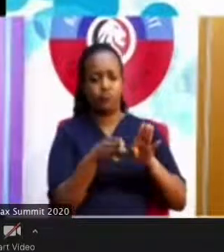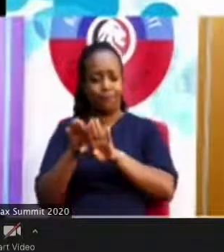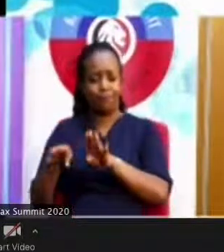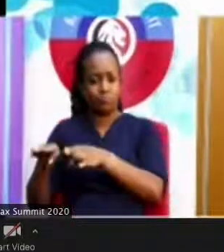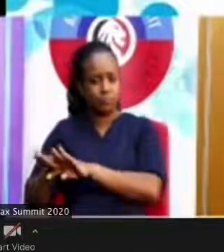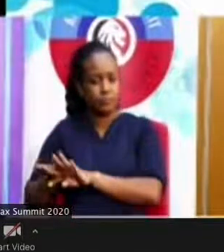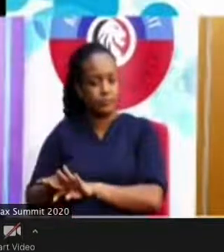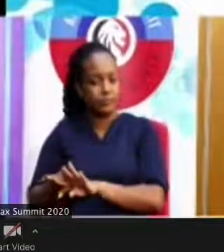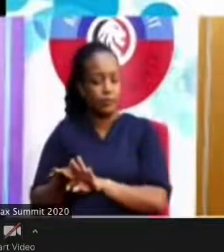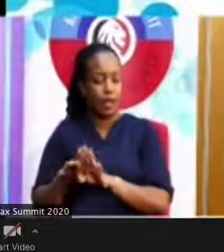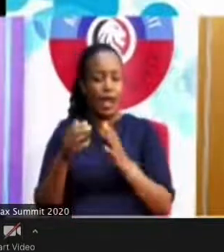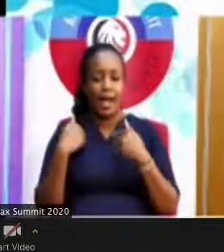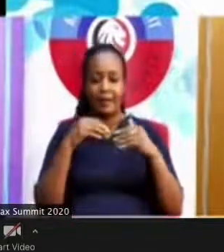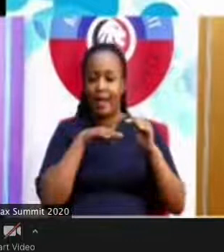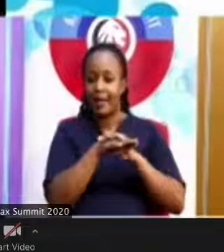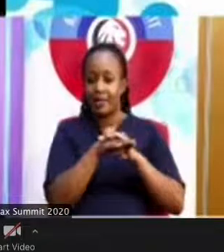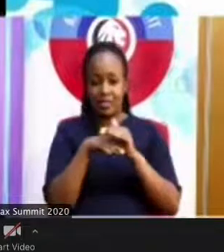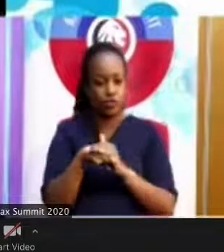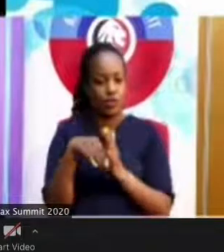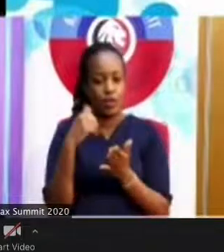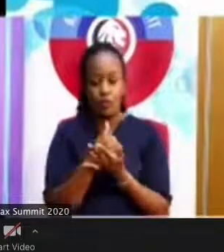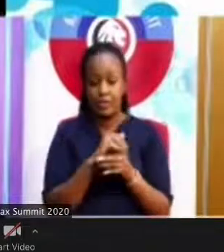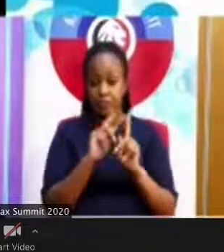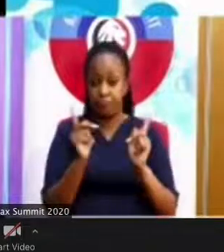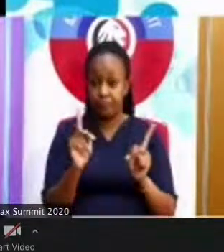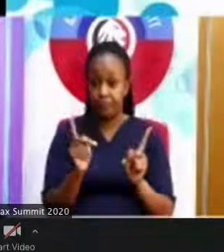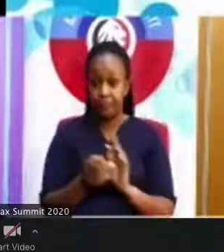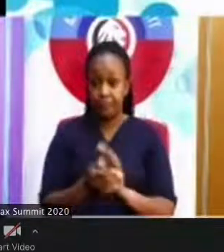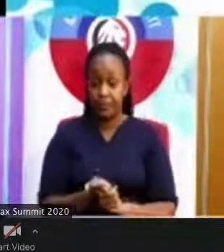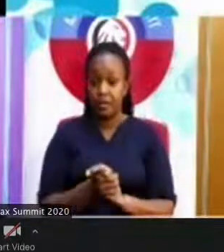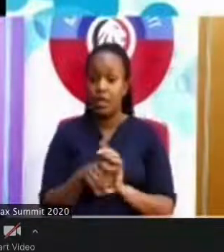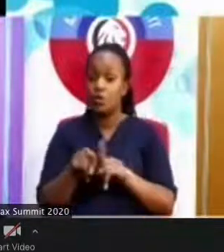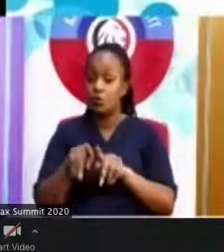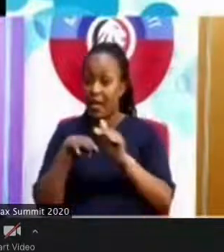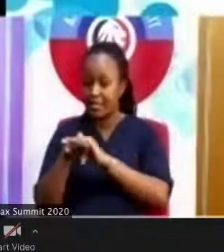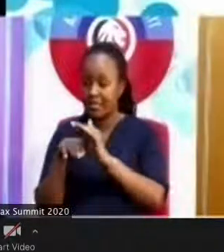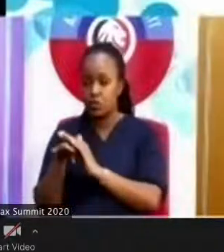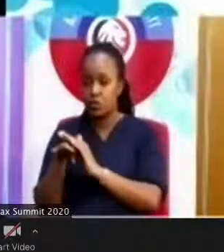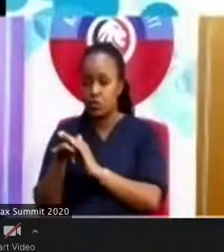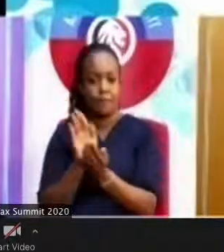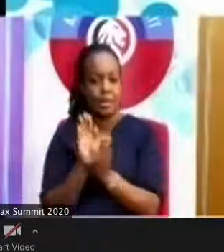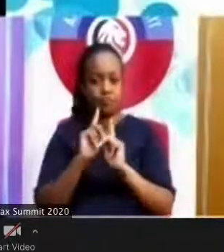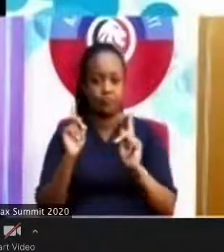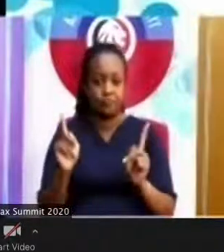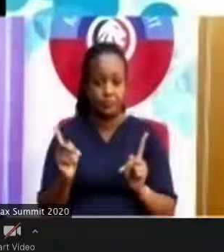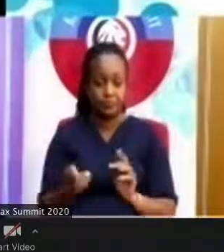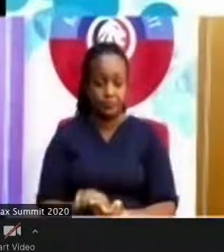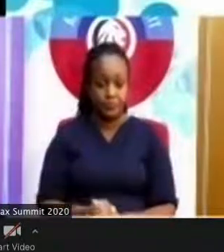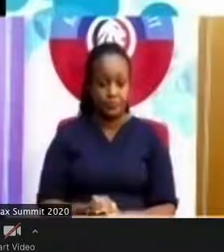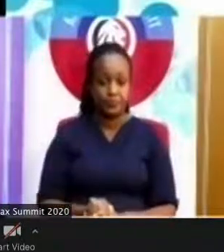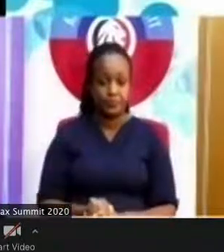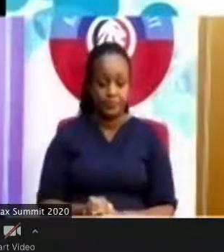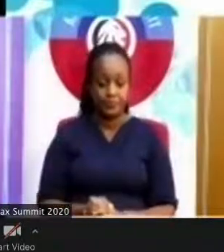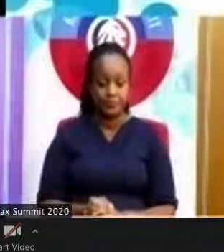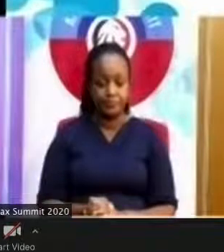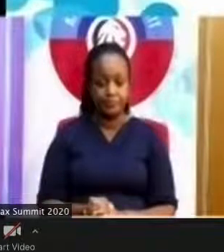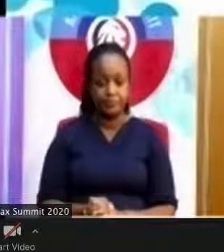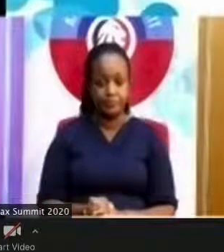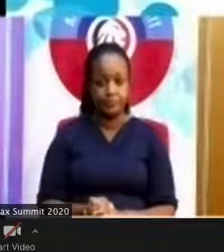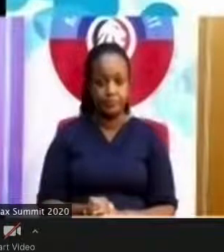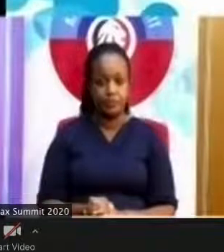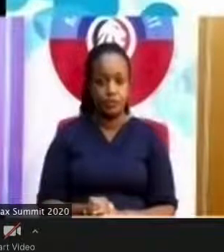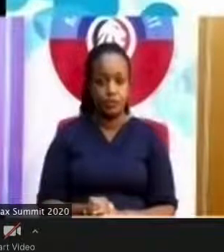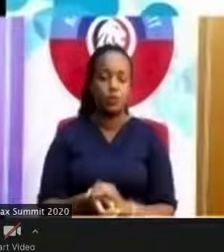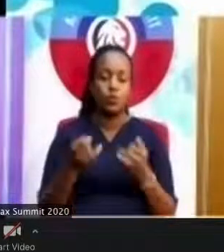access to our offices and to the banks. And therefore, we opened up our payment